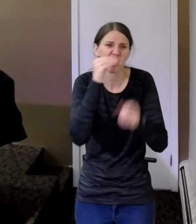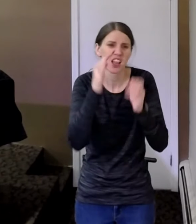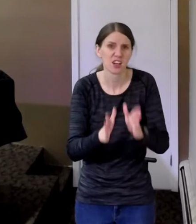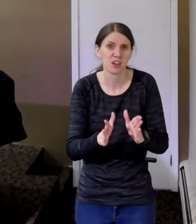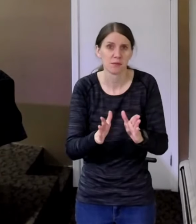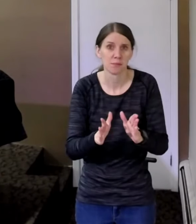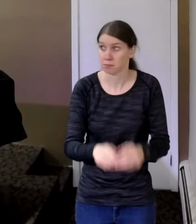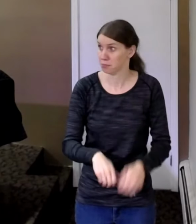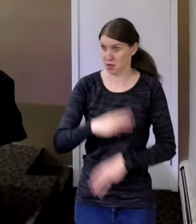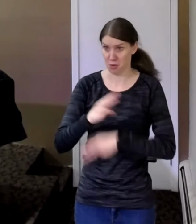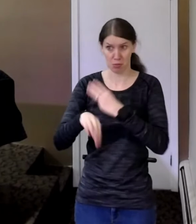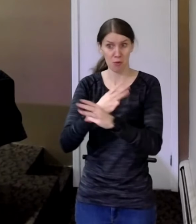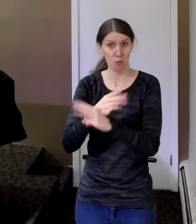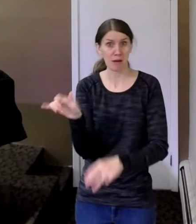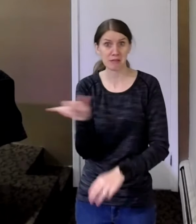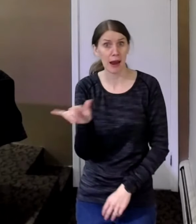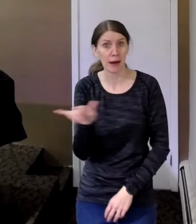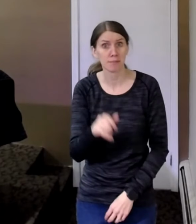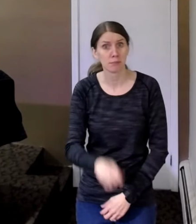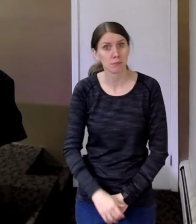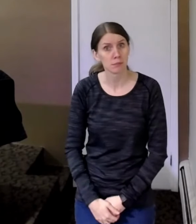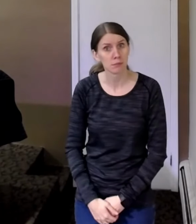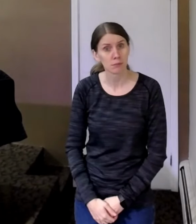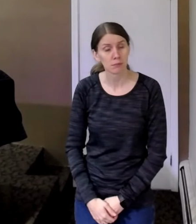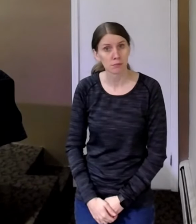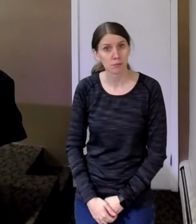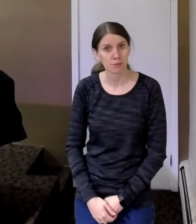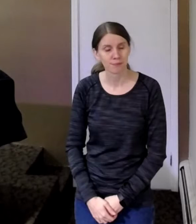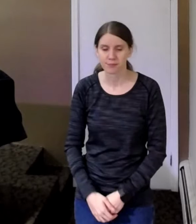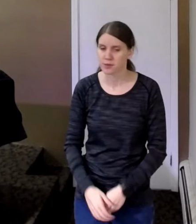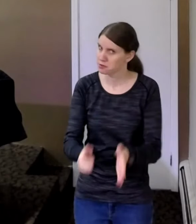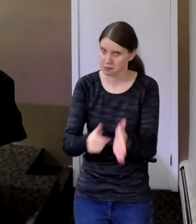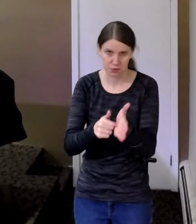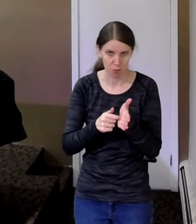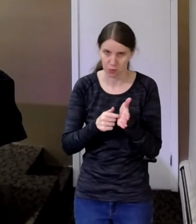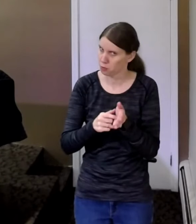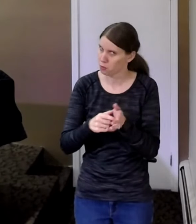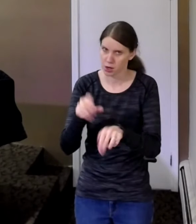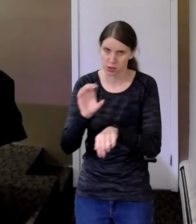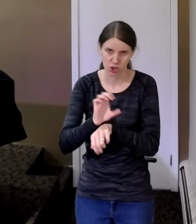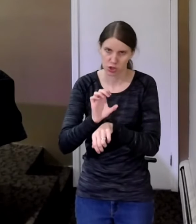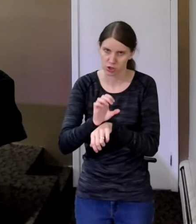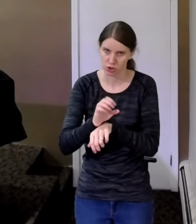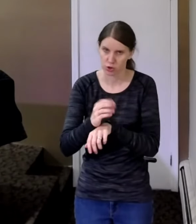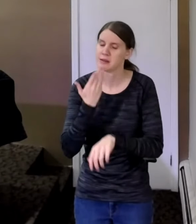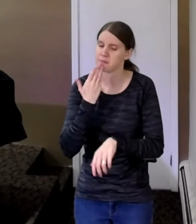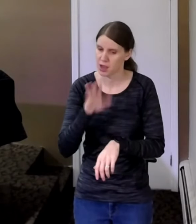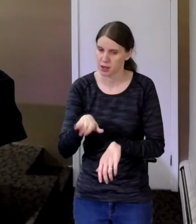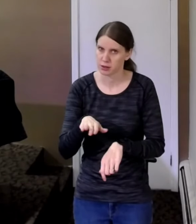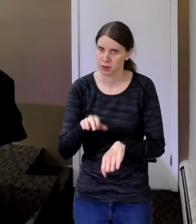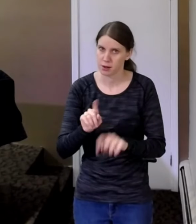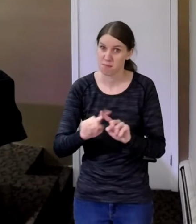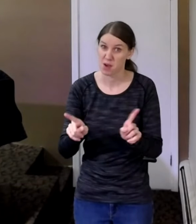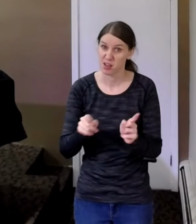world. You know? Shouldn't be in the church, but it's